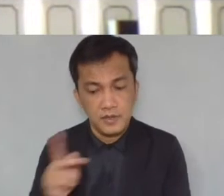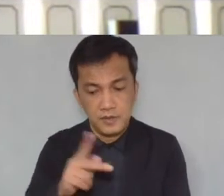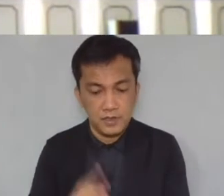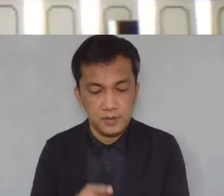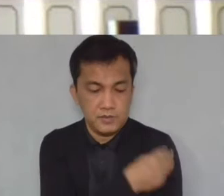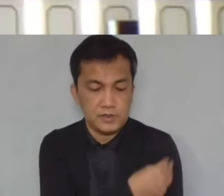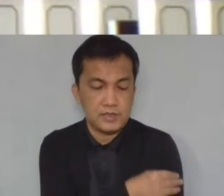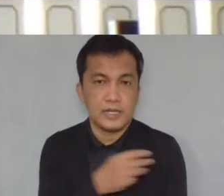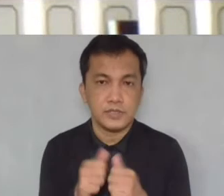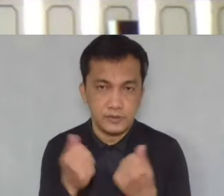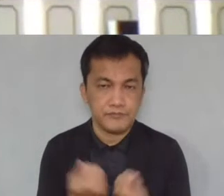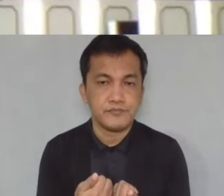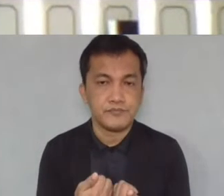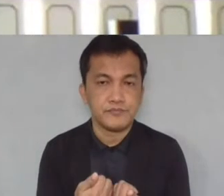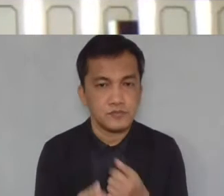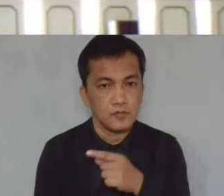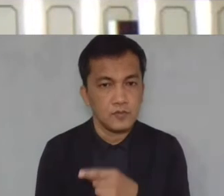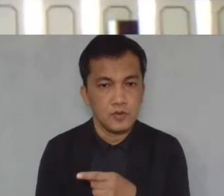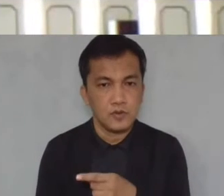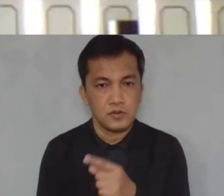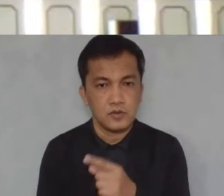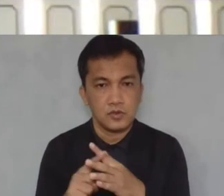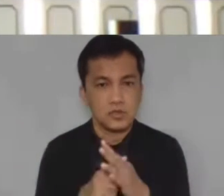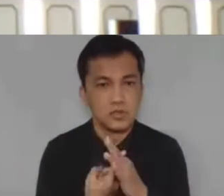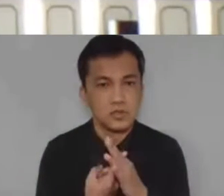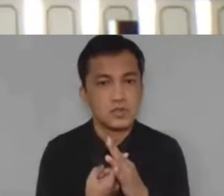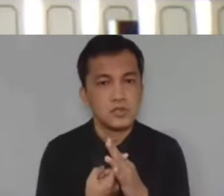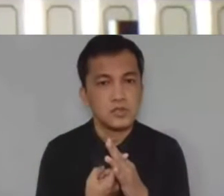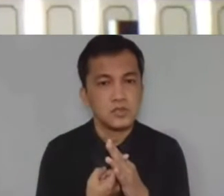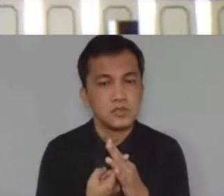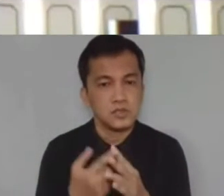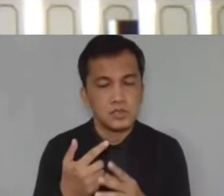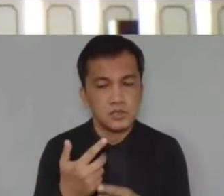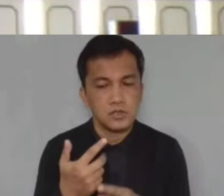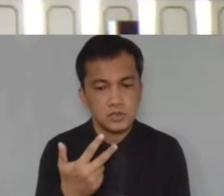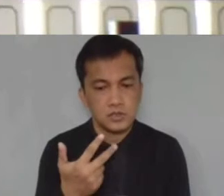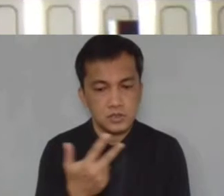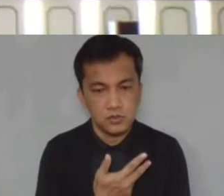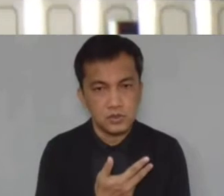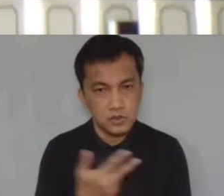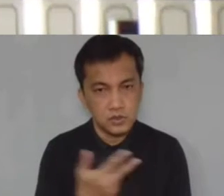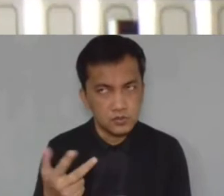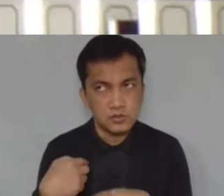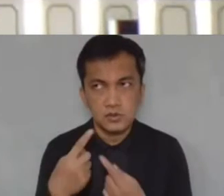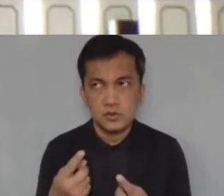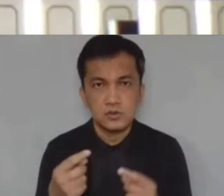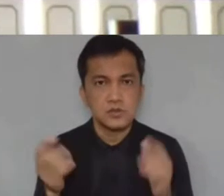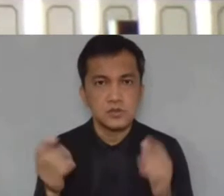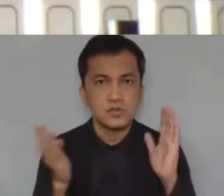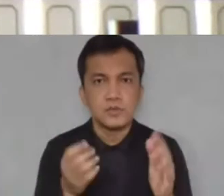Philippine Medical Association. It is all started for 3 weeks, and as of now, they have